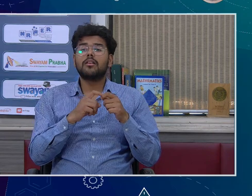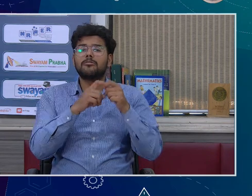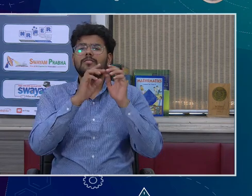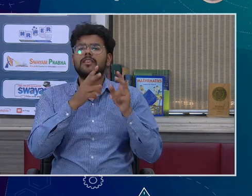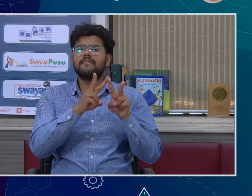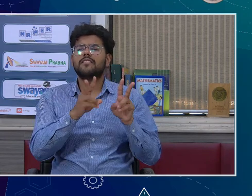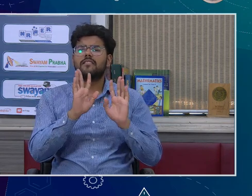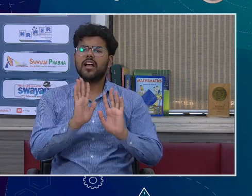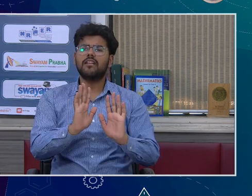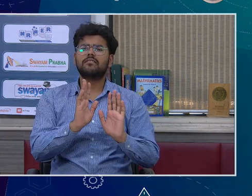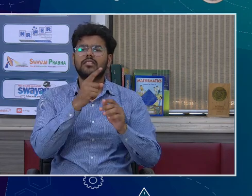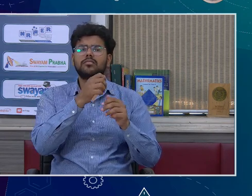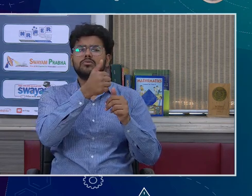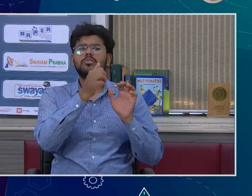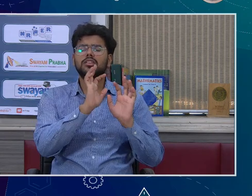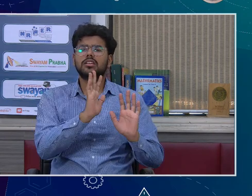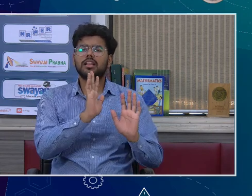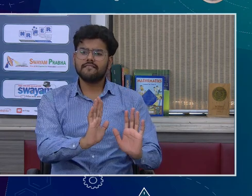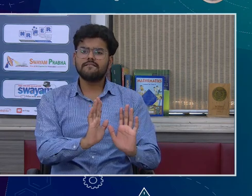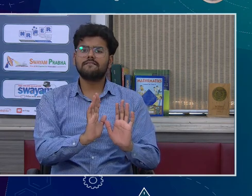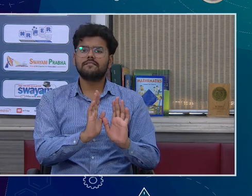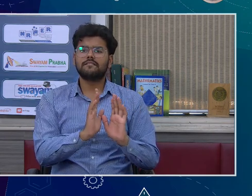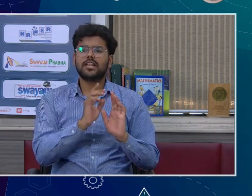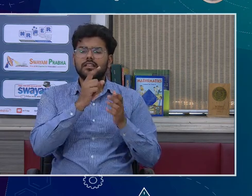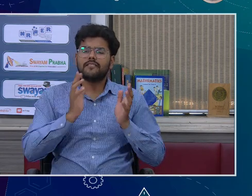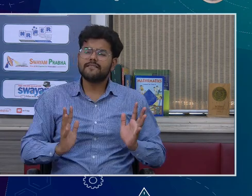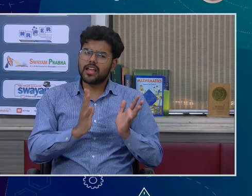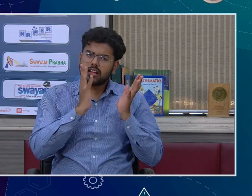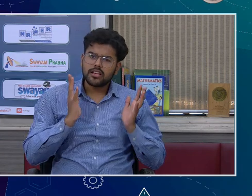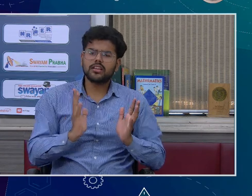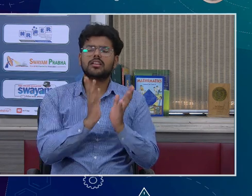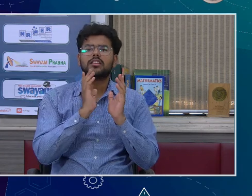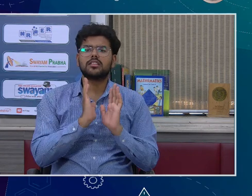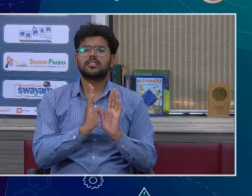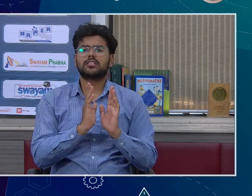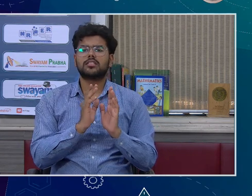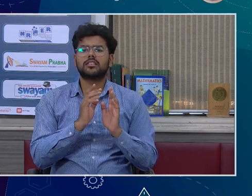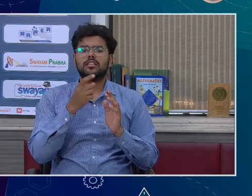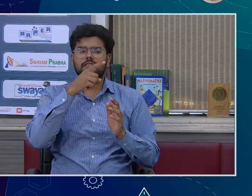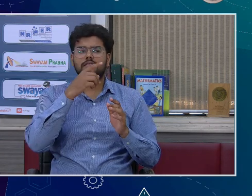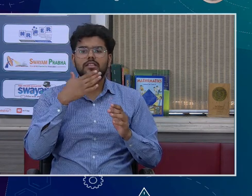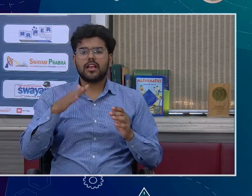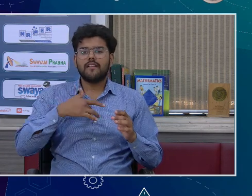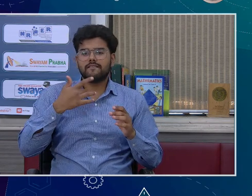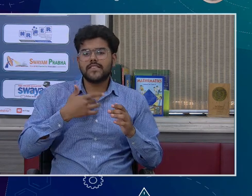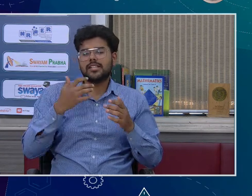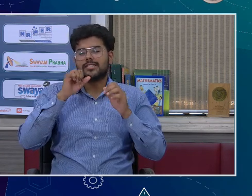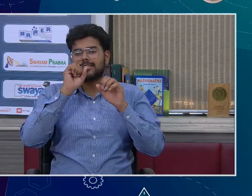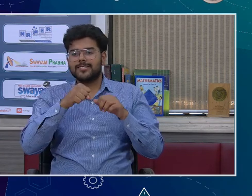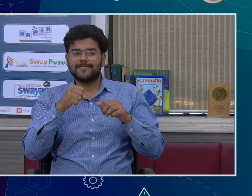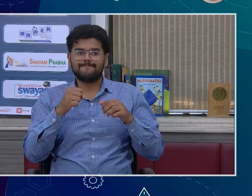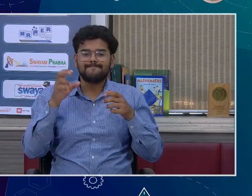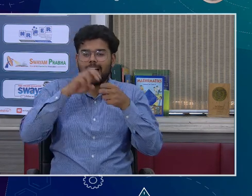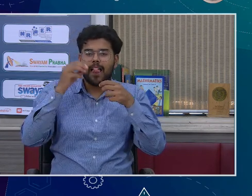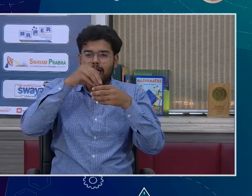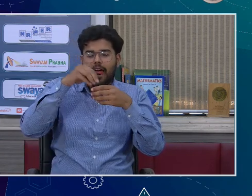is good at and encourage him so that he also feels a part of it. Right. And right. takes full part in it. I mean,